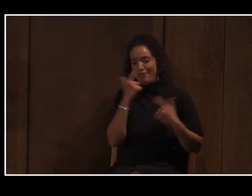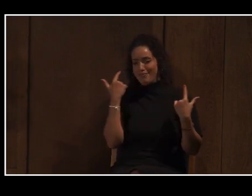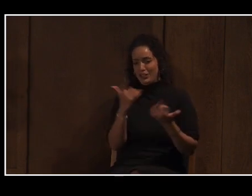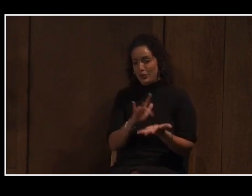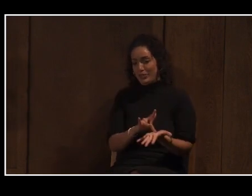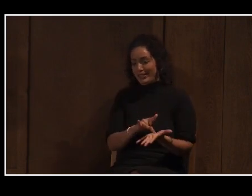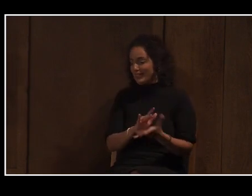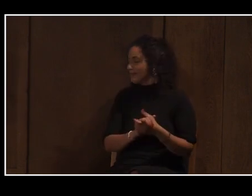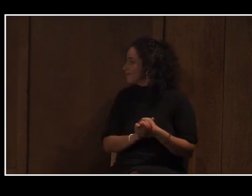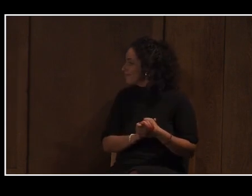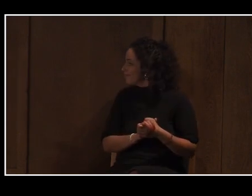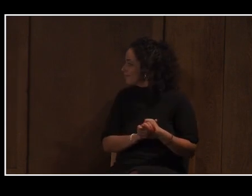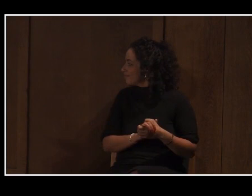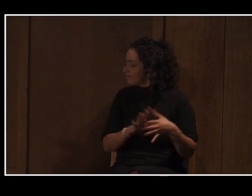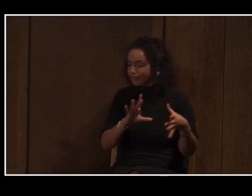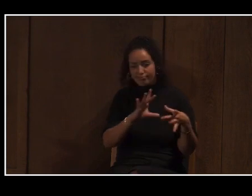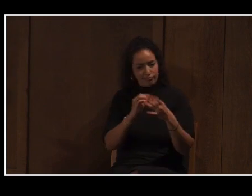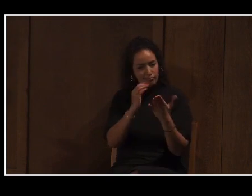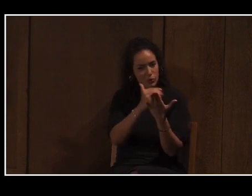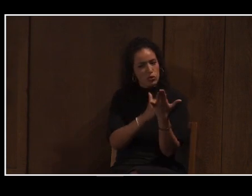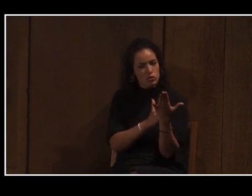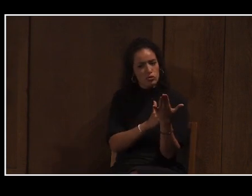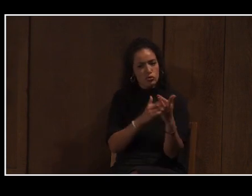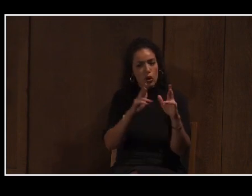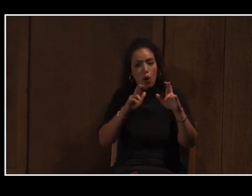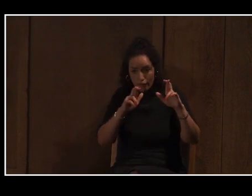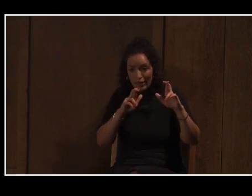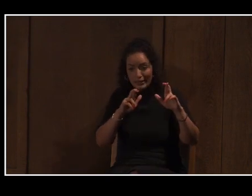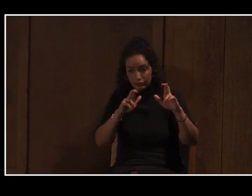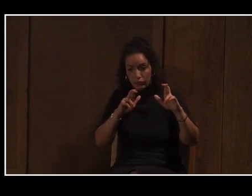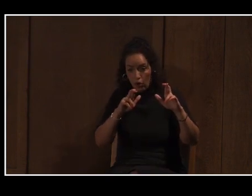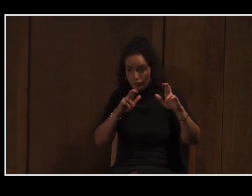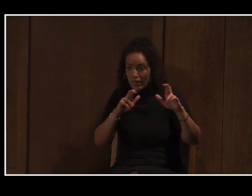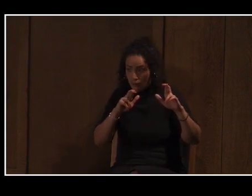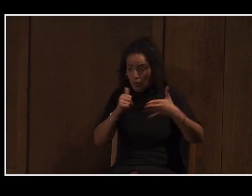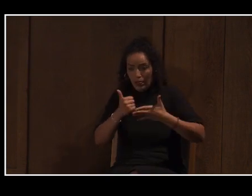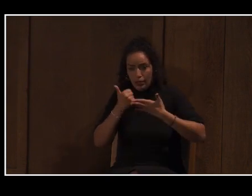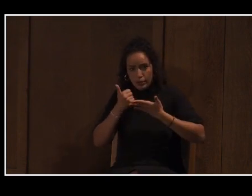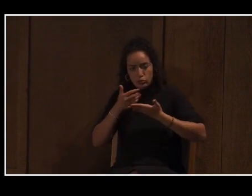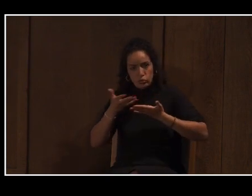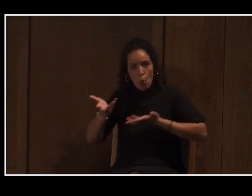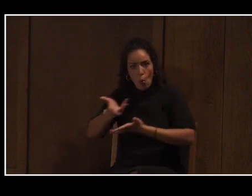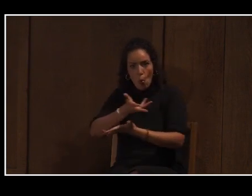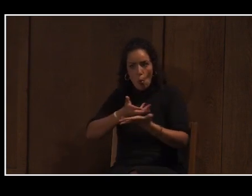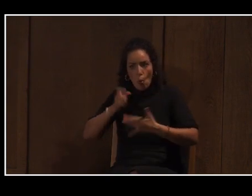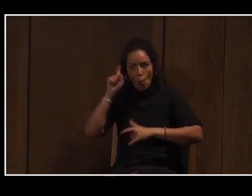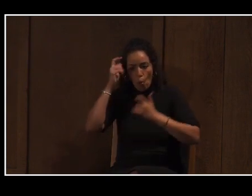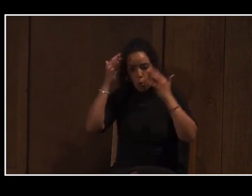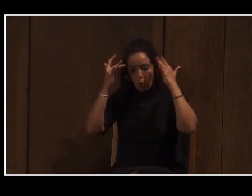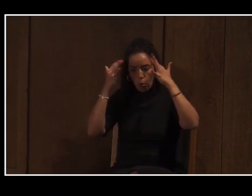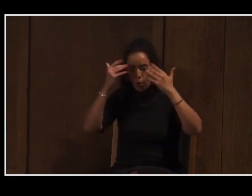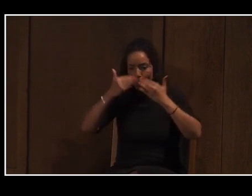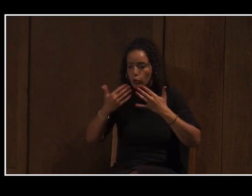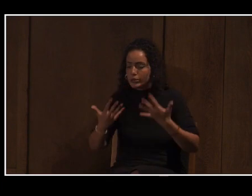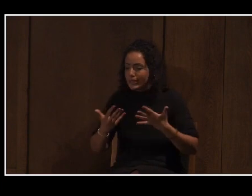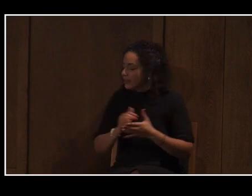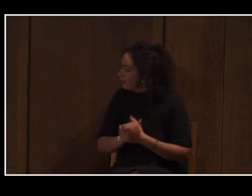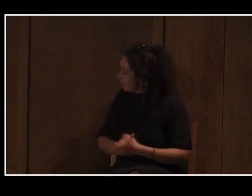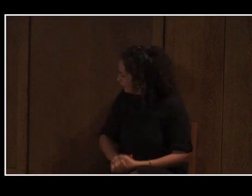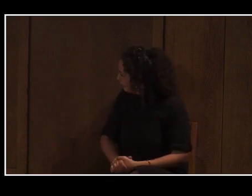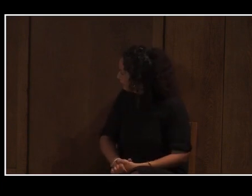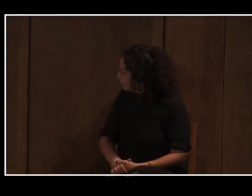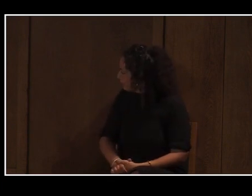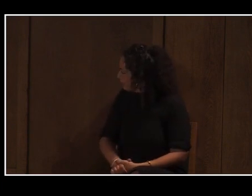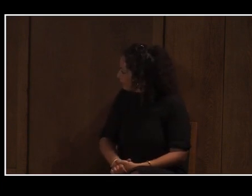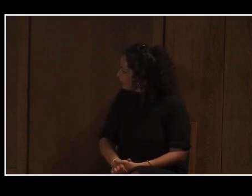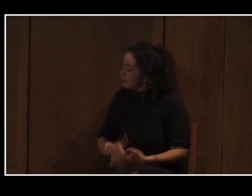also related to the Constitution, and that will hopefully give us a bit of food for thought today. Besides the crowdsourcing of it, we decided to have what we call